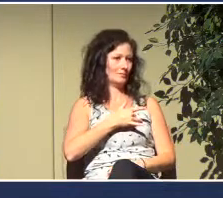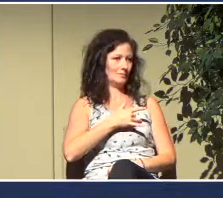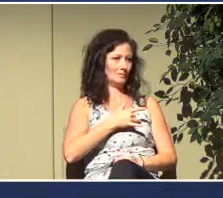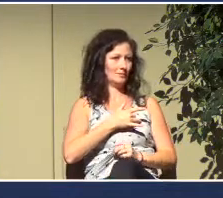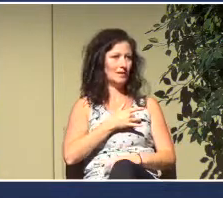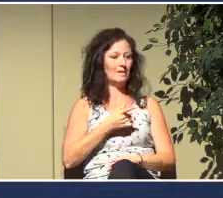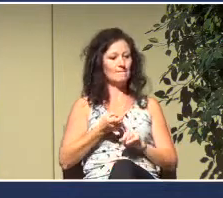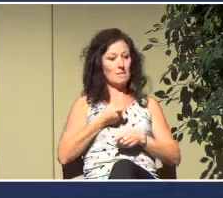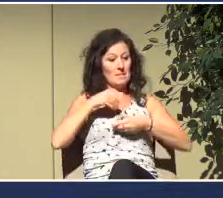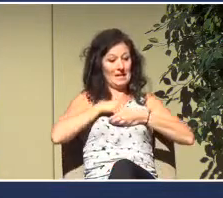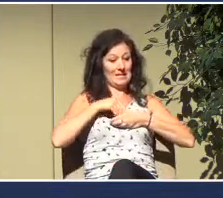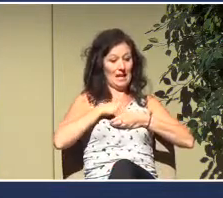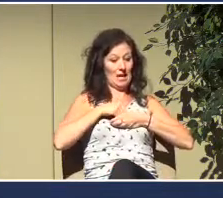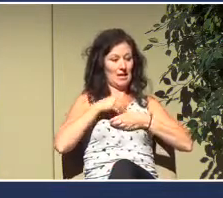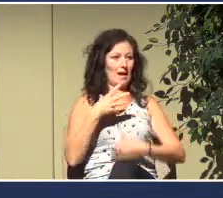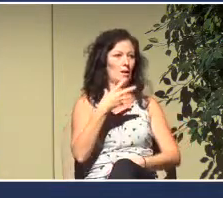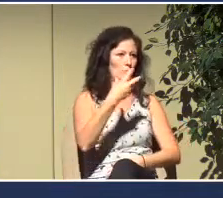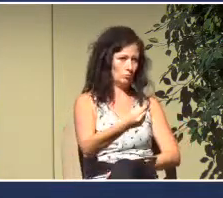inside out, right?